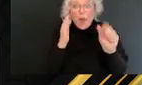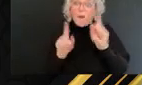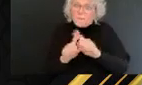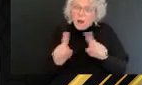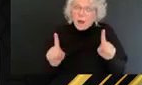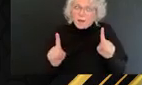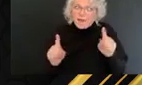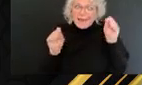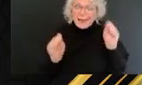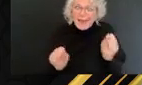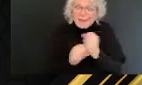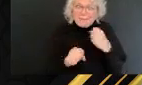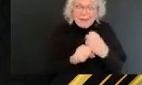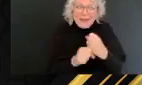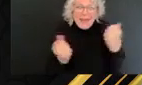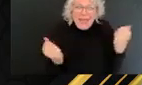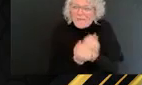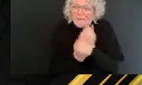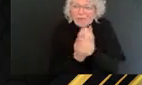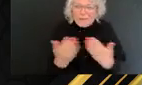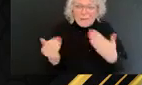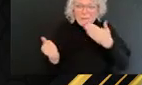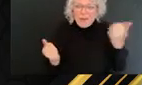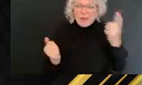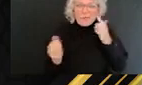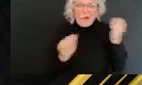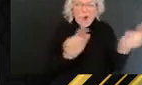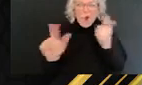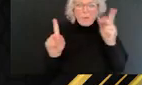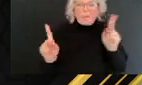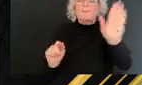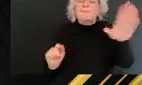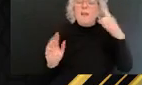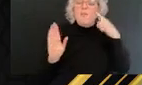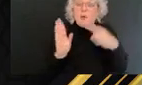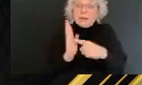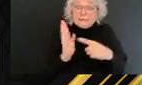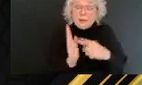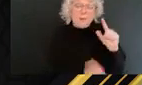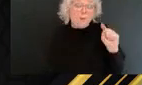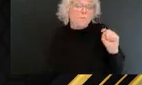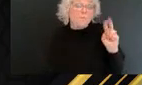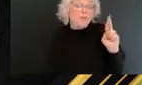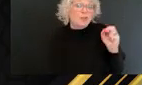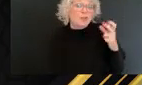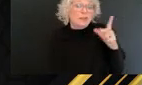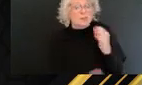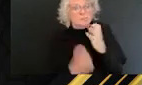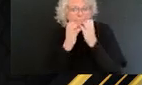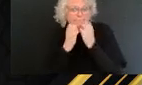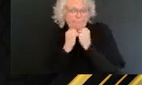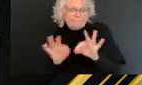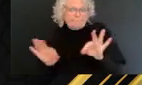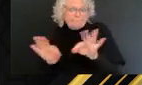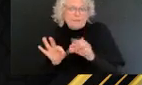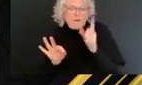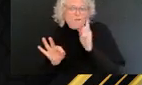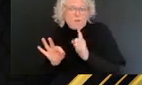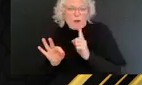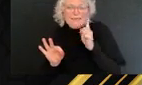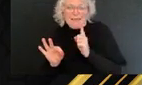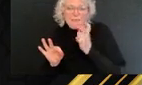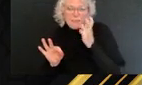the power to make things better for everyone. Transcripts, for example, are critical for deafblind